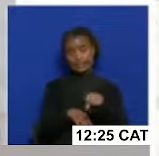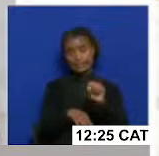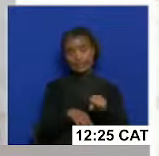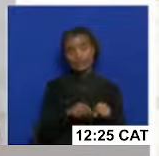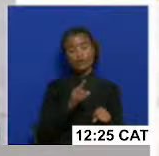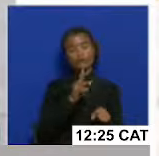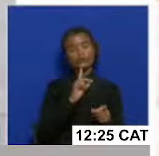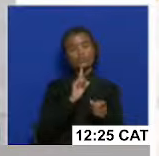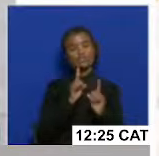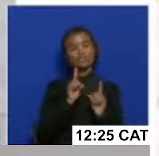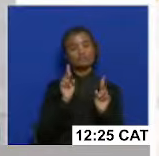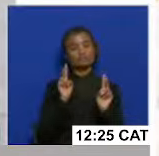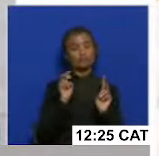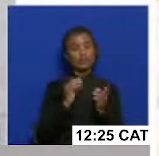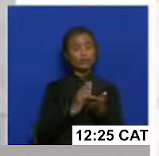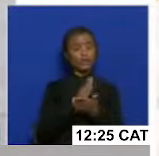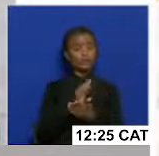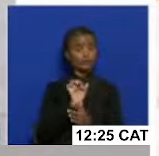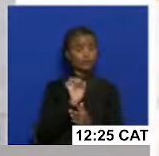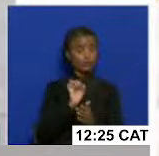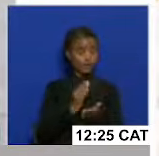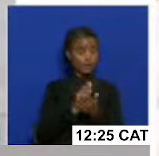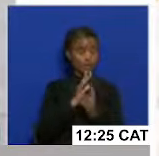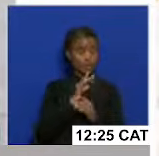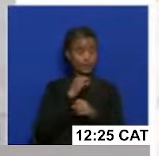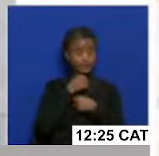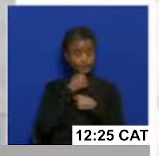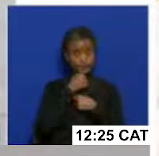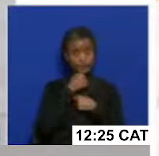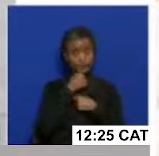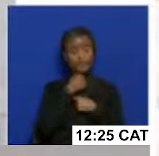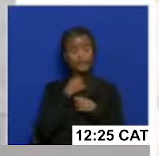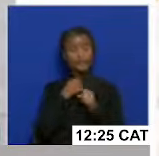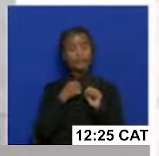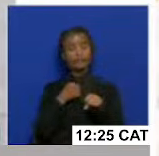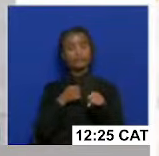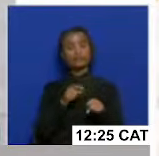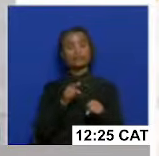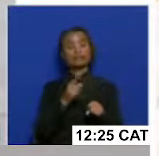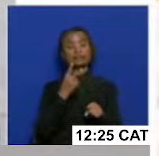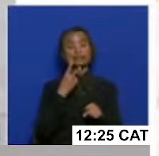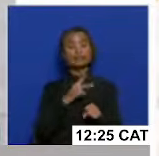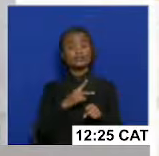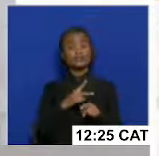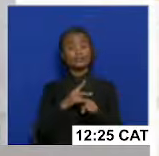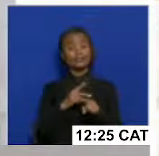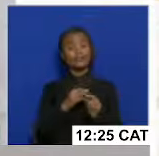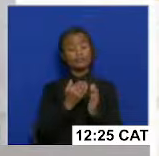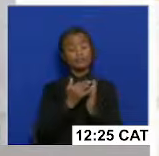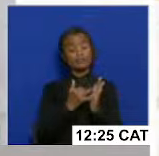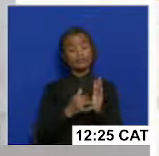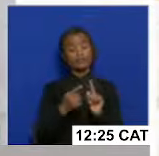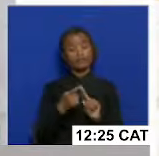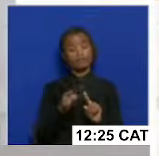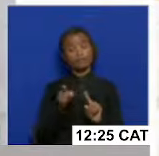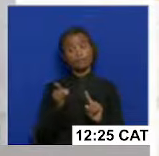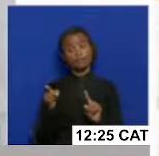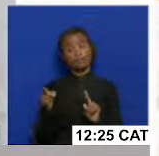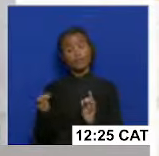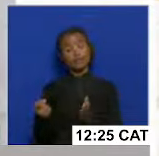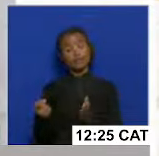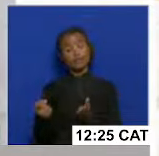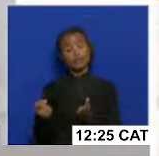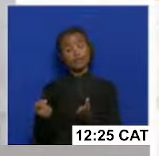message to originate from Inspector Magagula and that it had been sent by Yes. him to Officer Stoles.